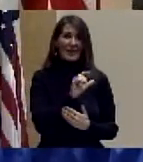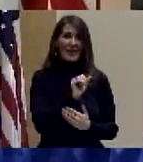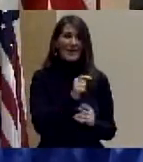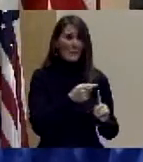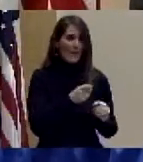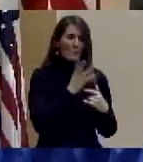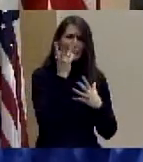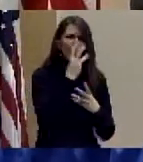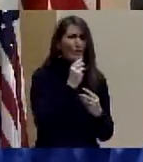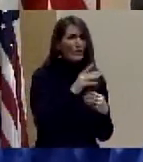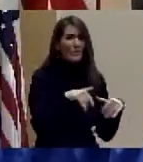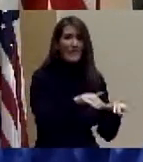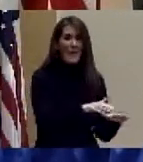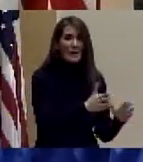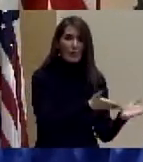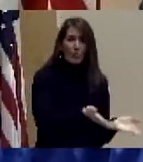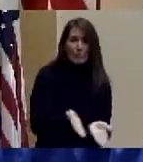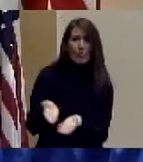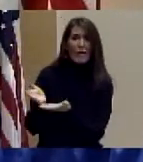parcel of land